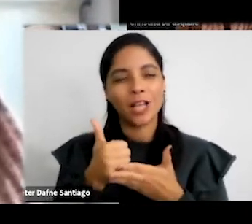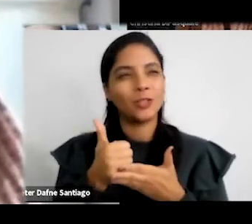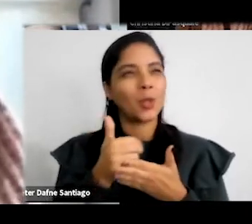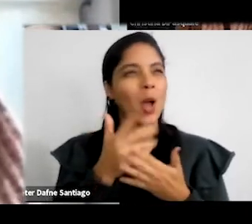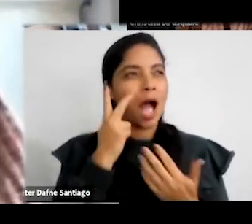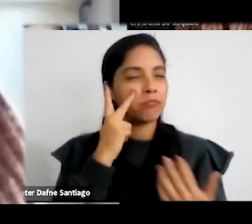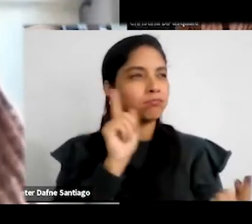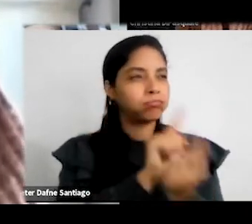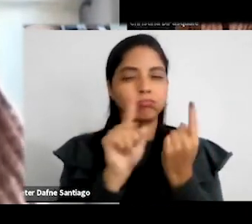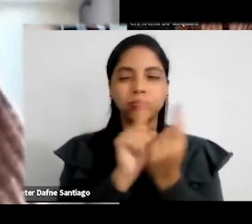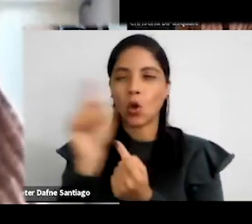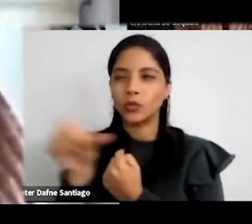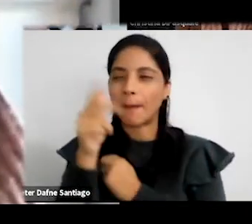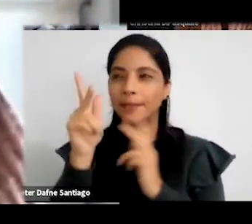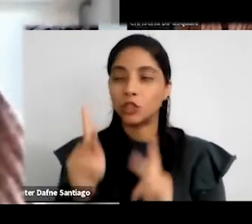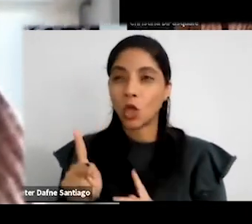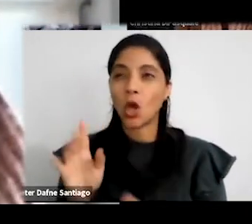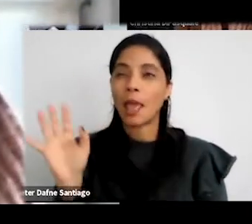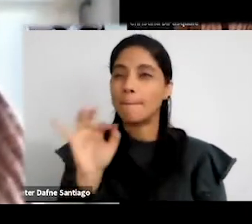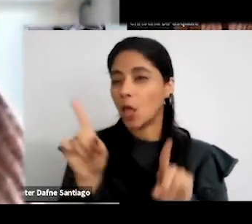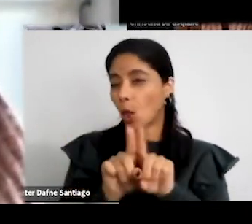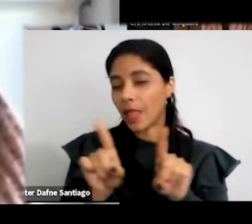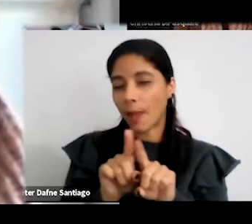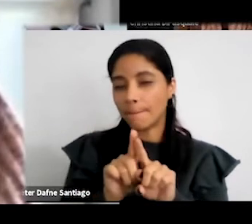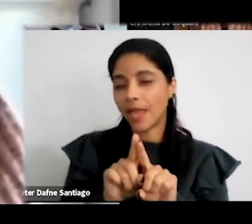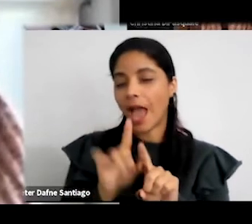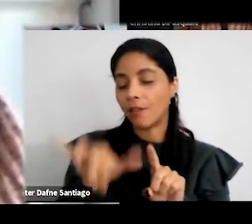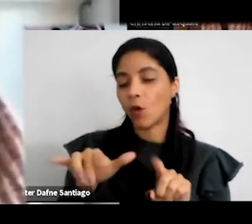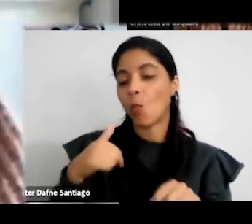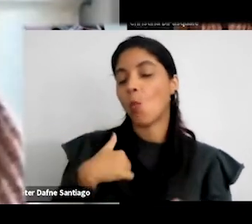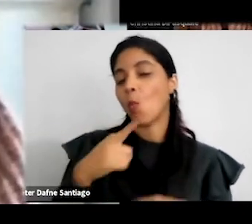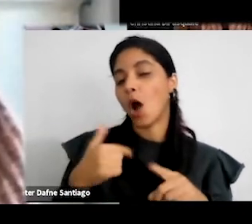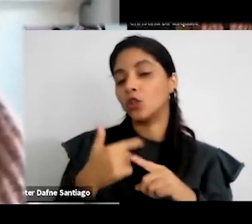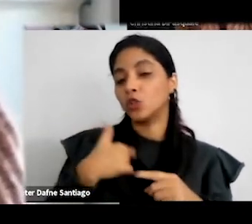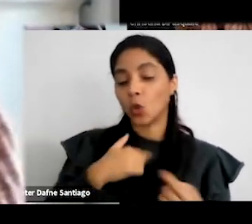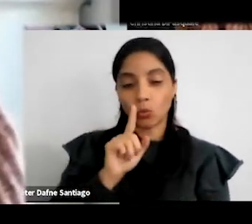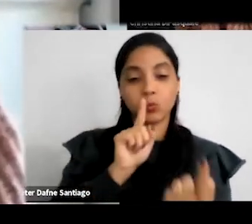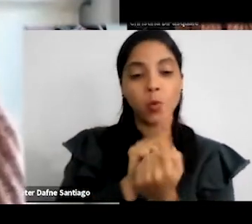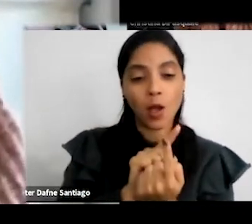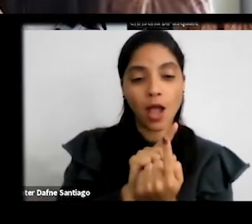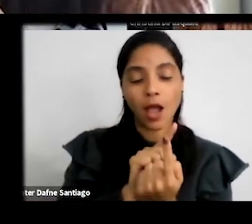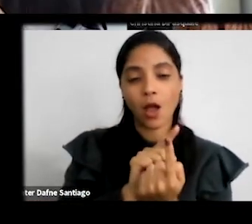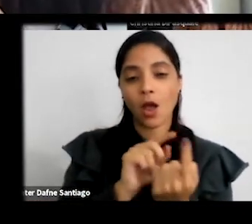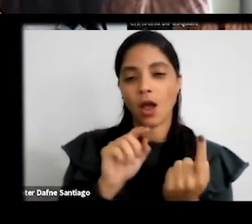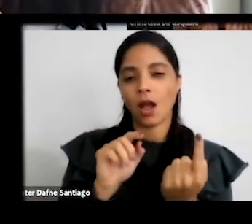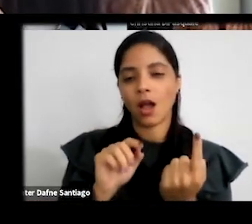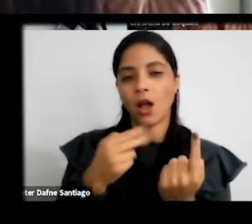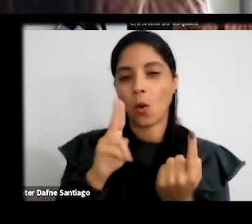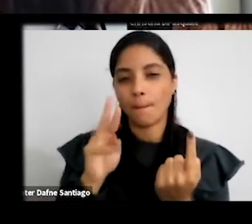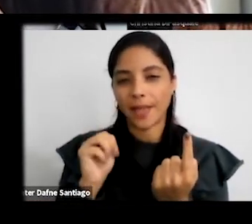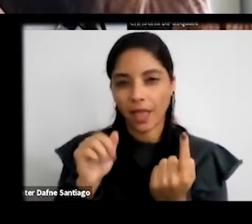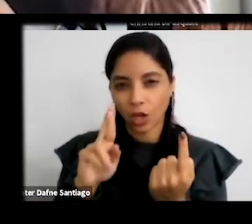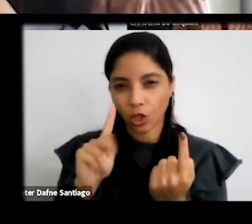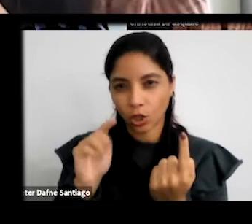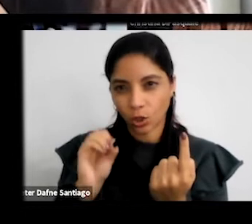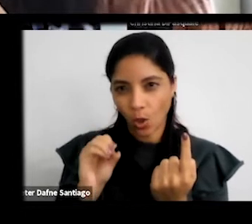was also when I was able to meet Humberto, and we met over Zoom, because this is also like during the pandemic too.